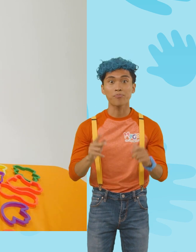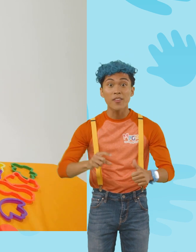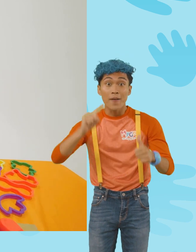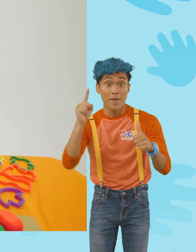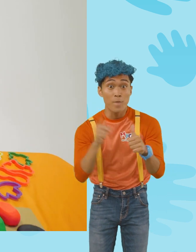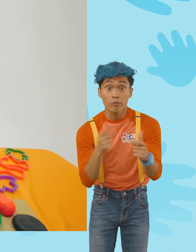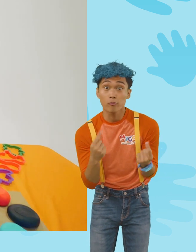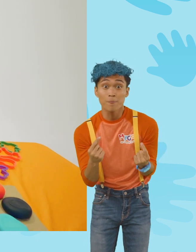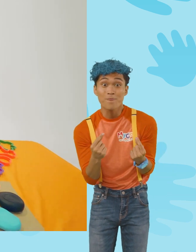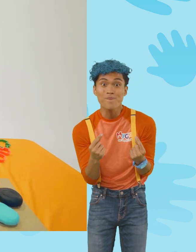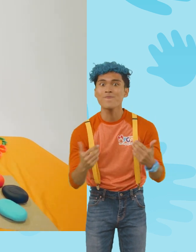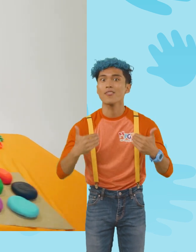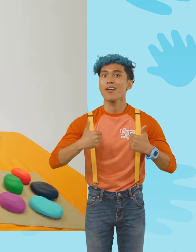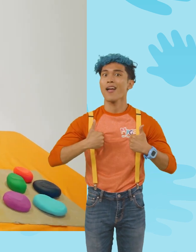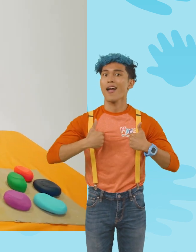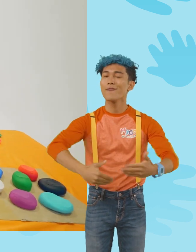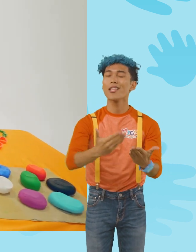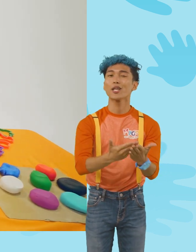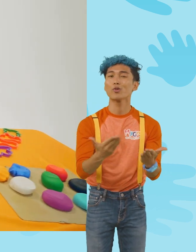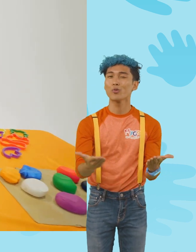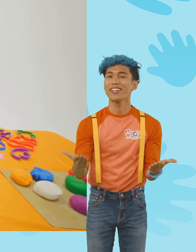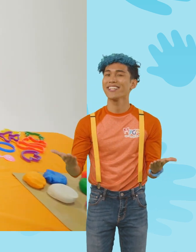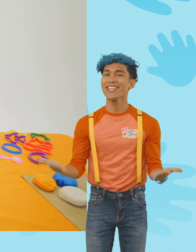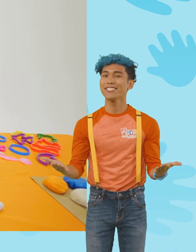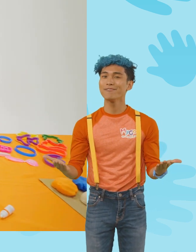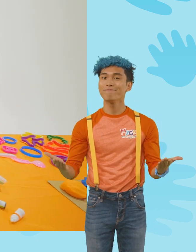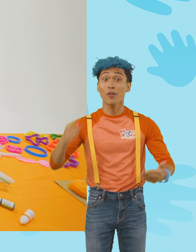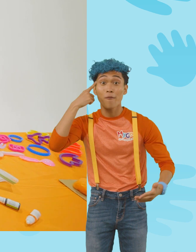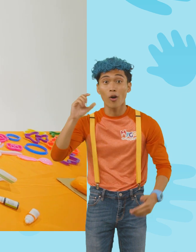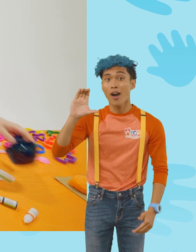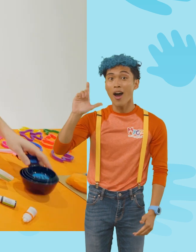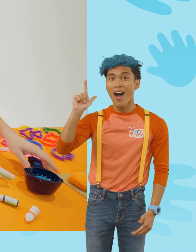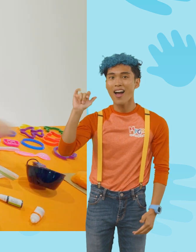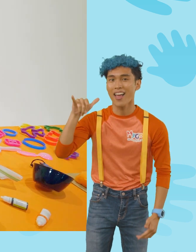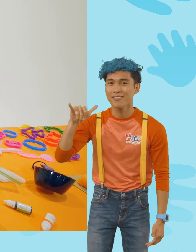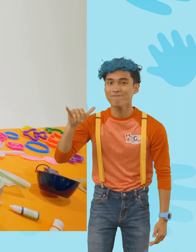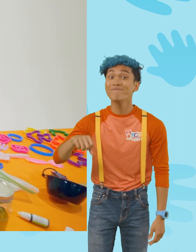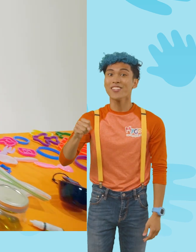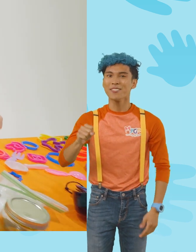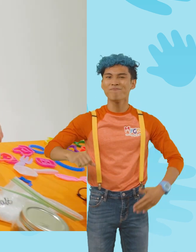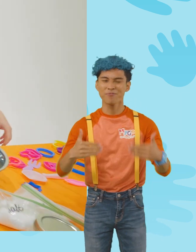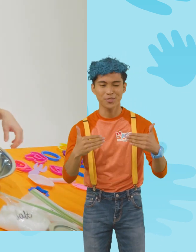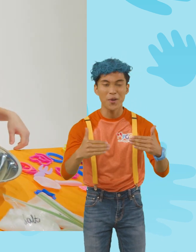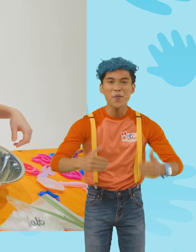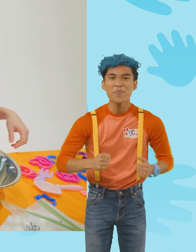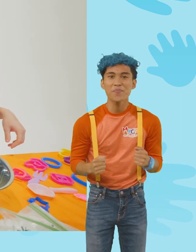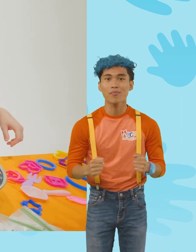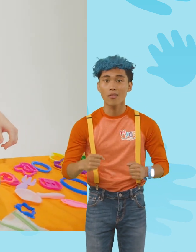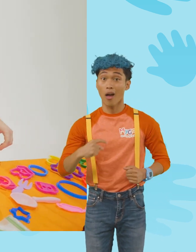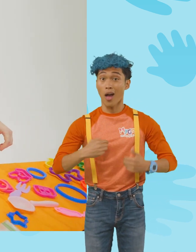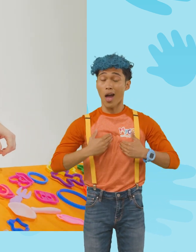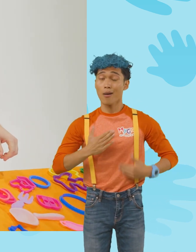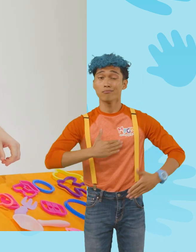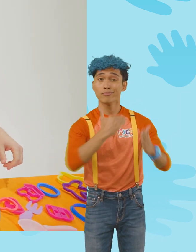first thing we have to do is have all the ingredients for this clay. Yeah, here we go. And I